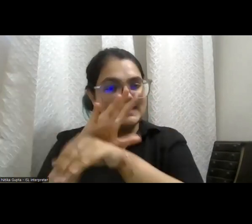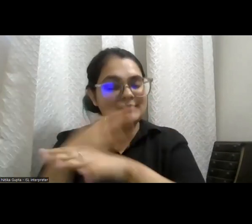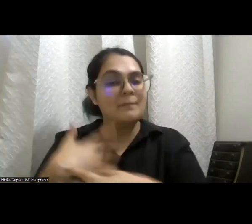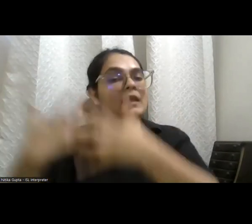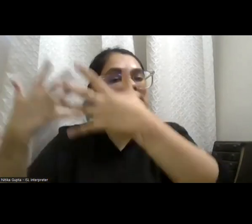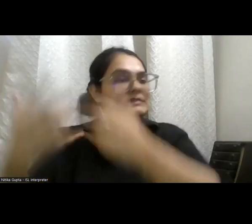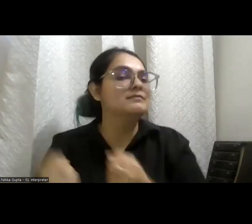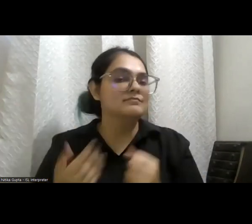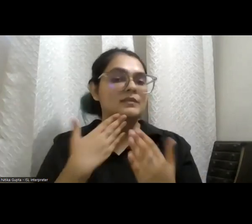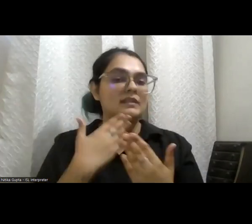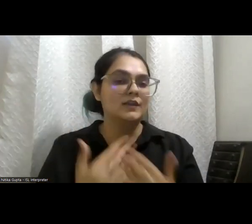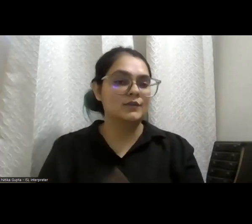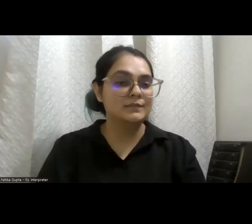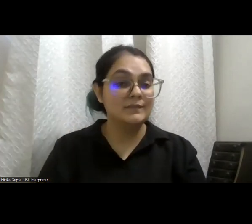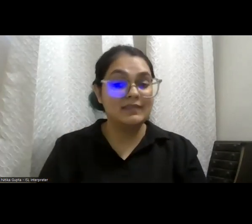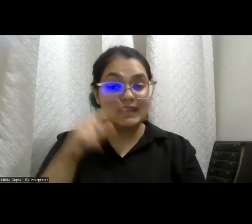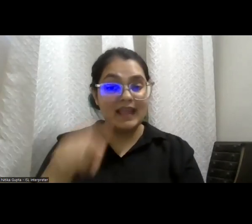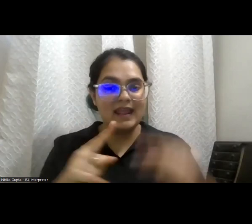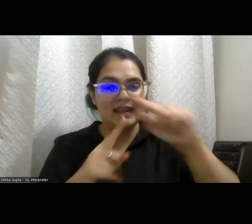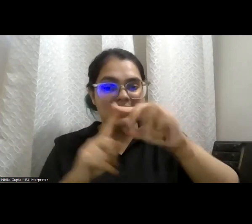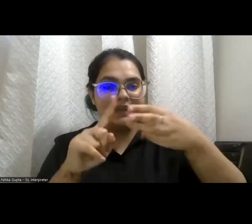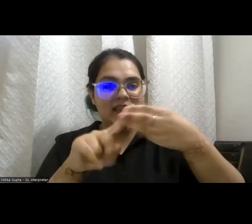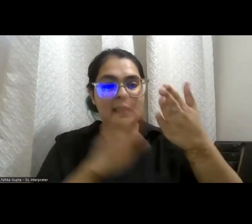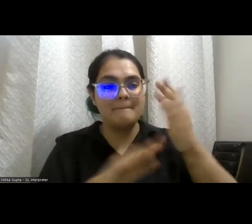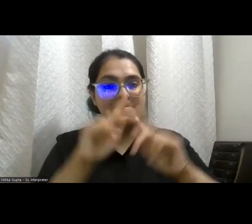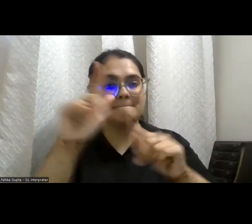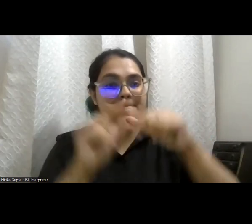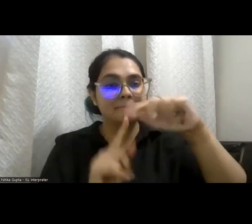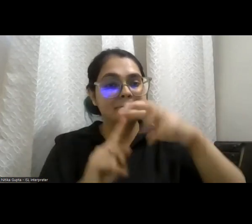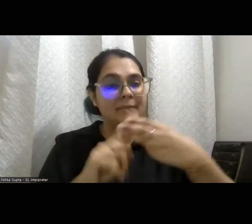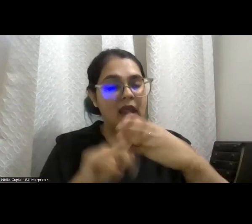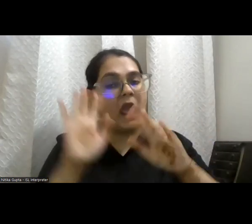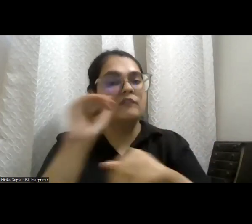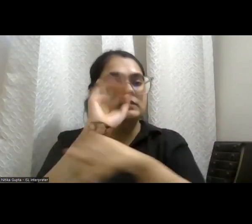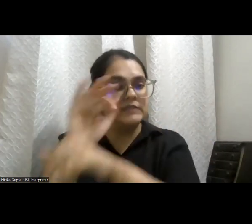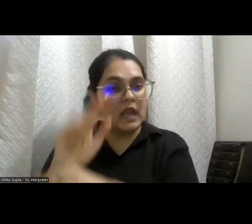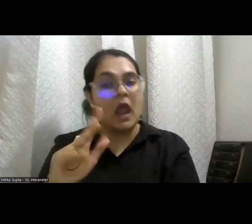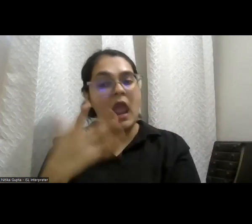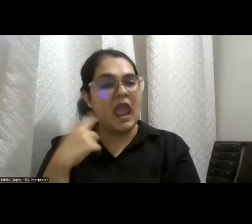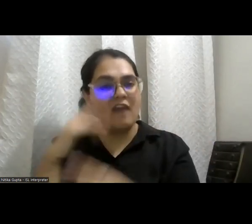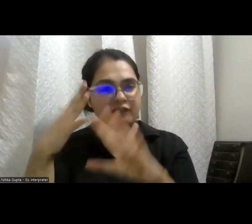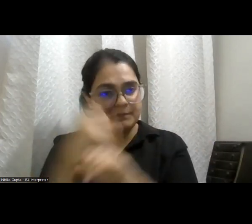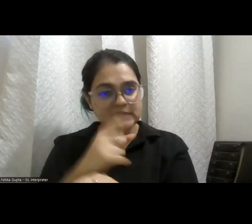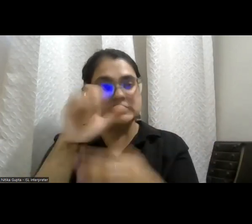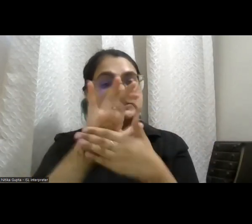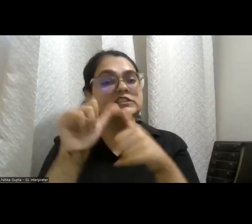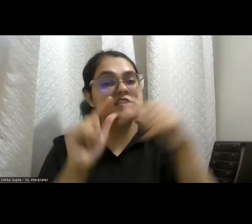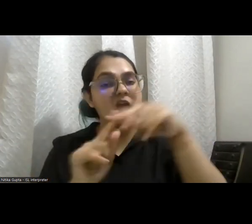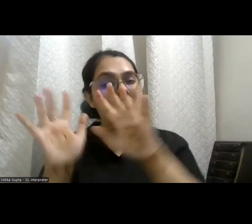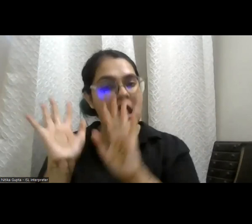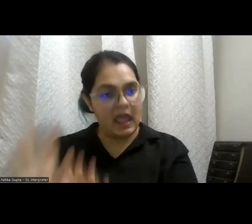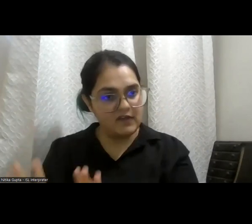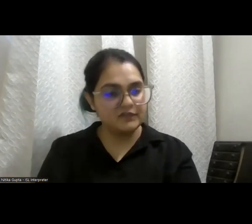from all of you. The templates have been circulated and also posted on chats. And in case if you do not